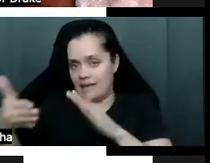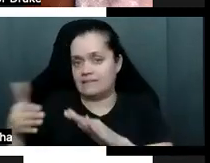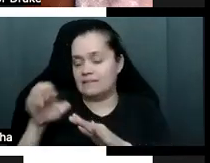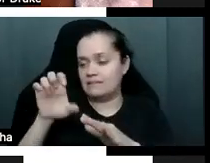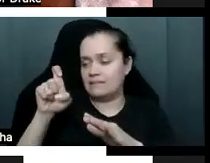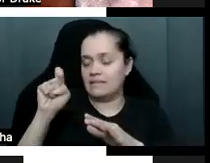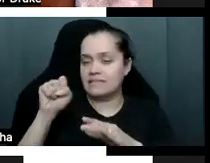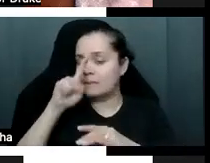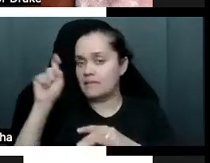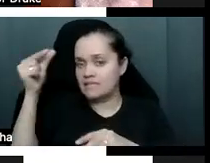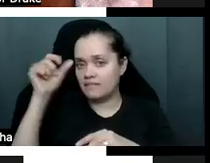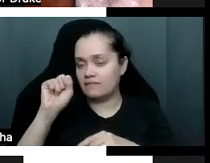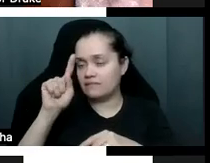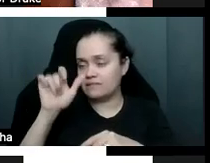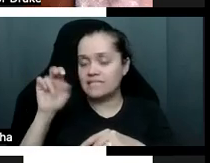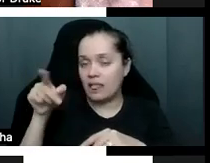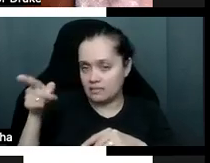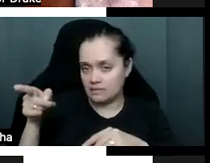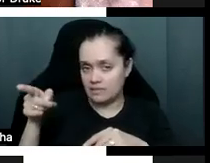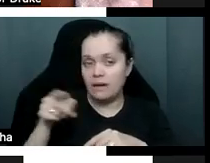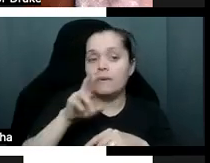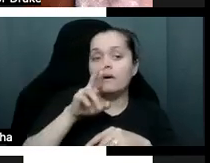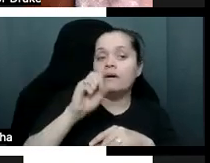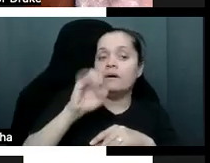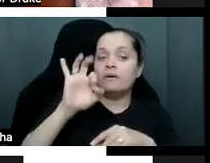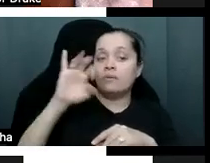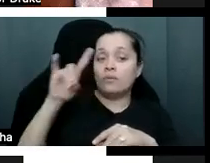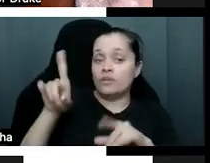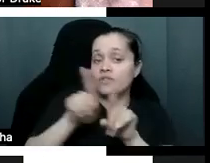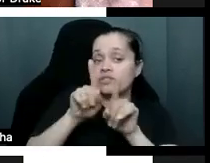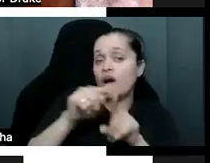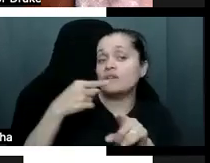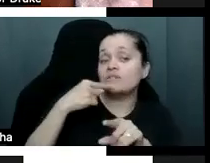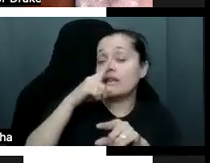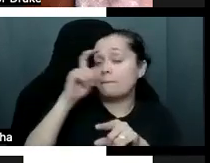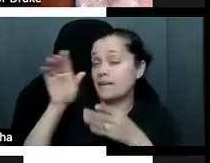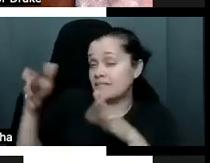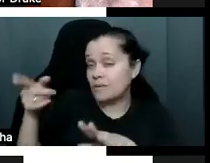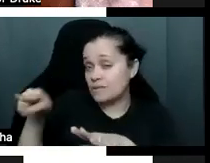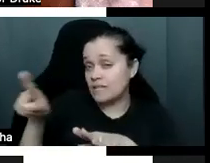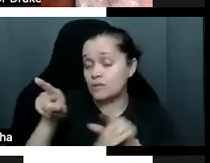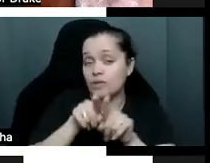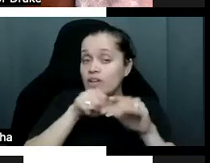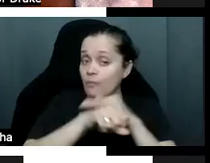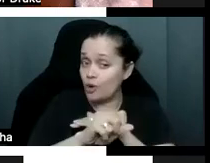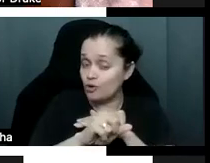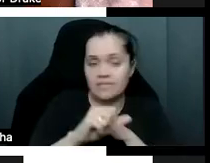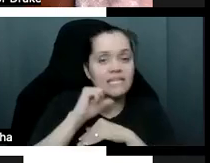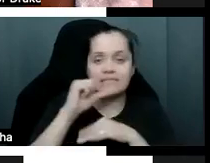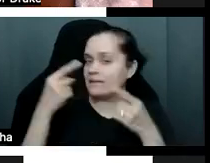of Stalinism. But Roosevelt points out that, because of deaths, there are births that didn't